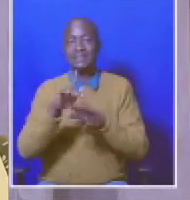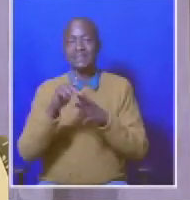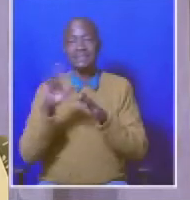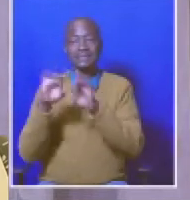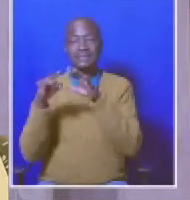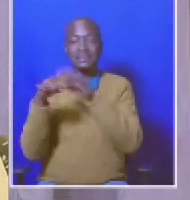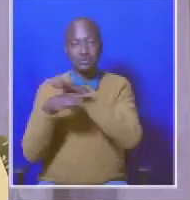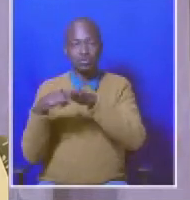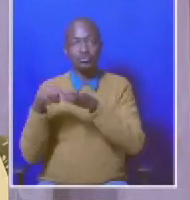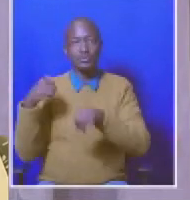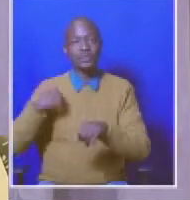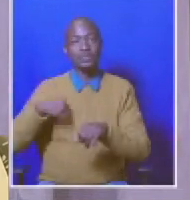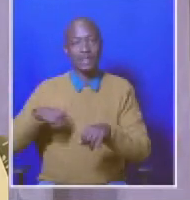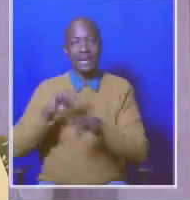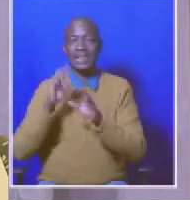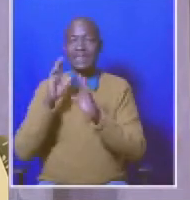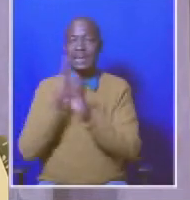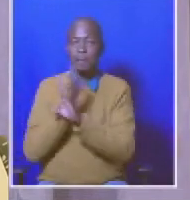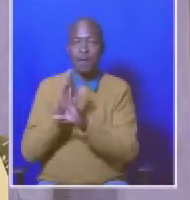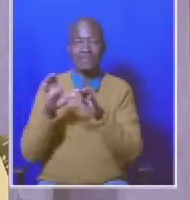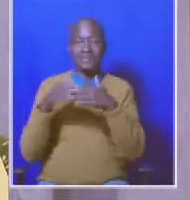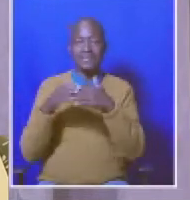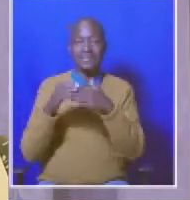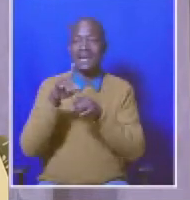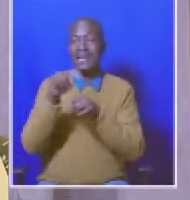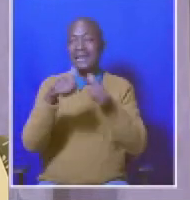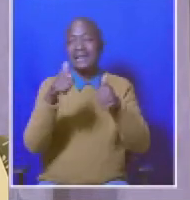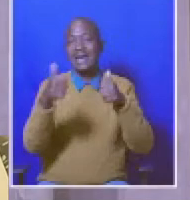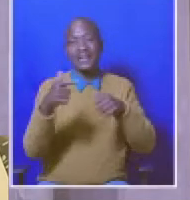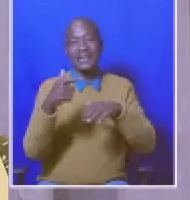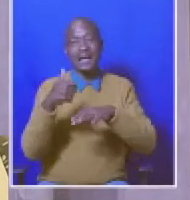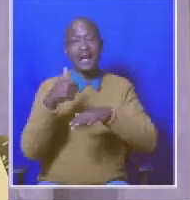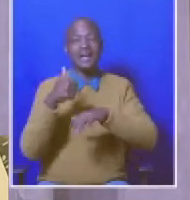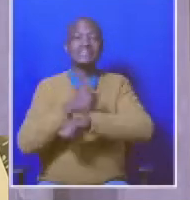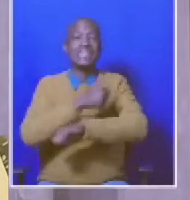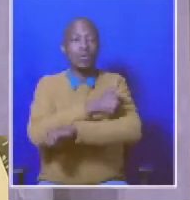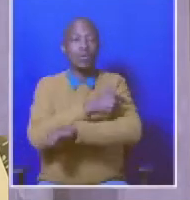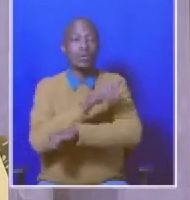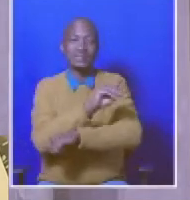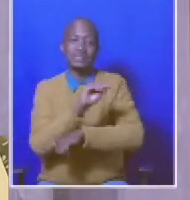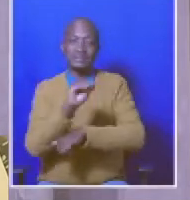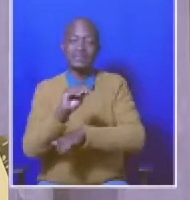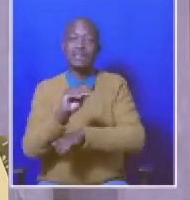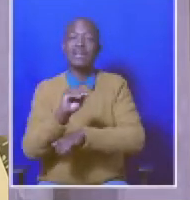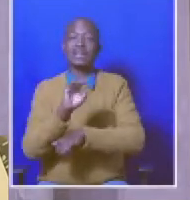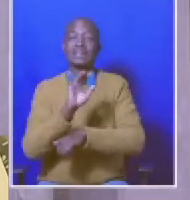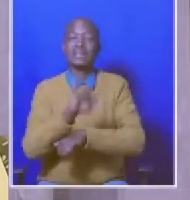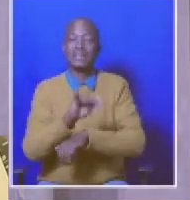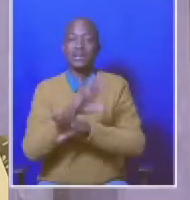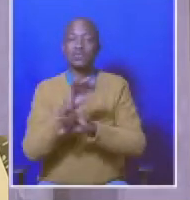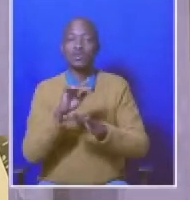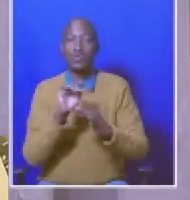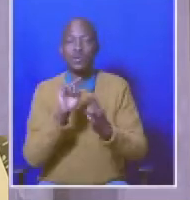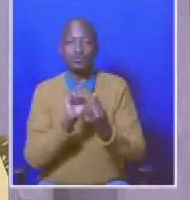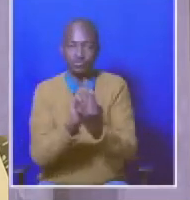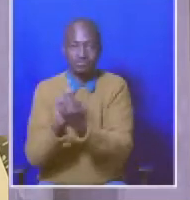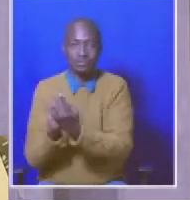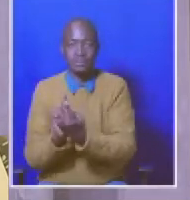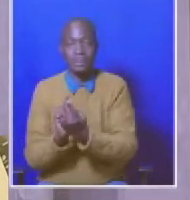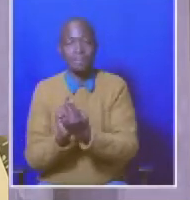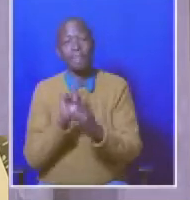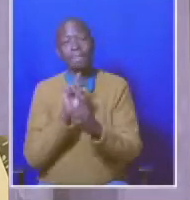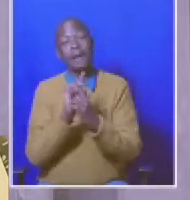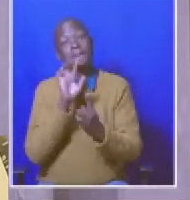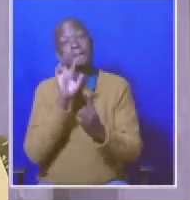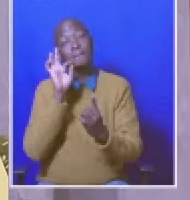sector and other stakeholders that we are going to attend to, particularly after